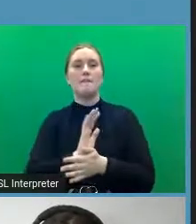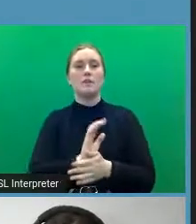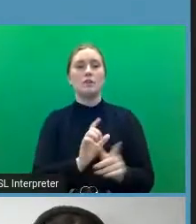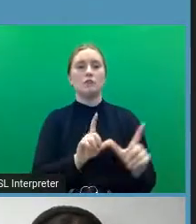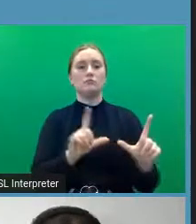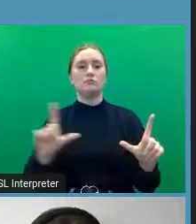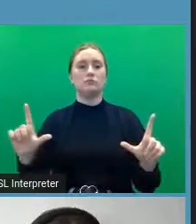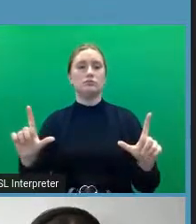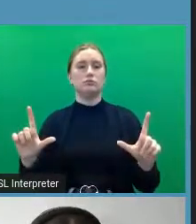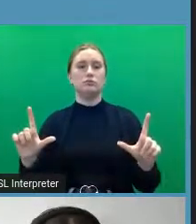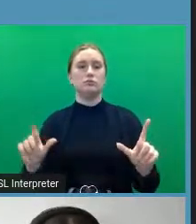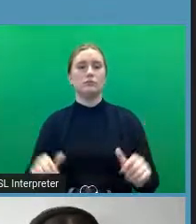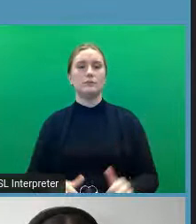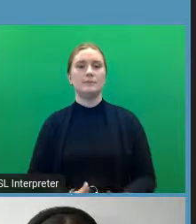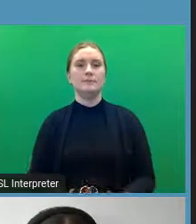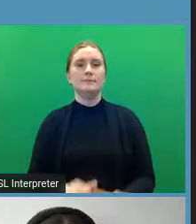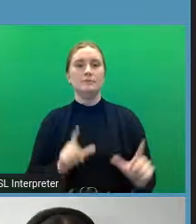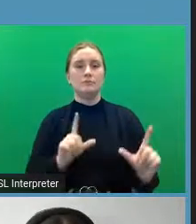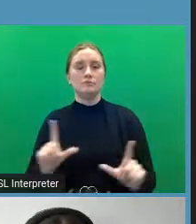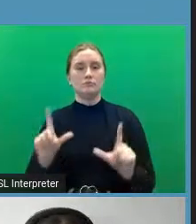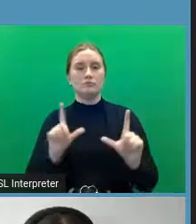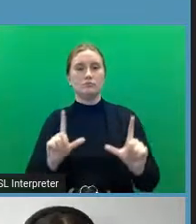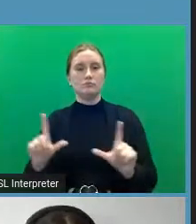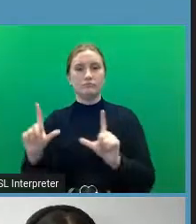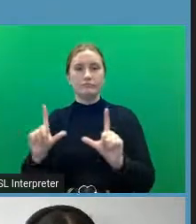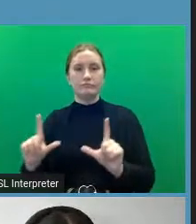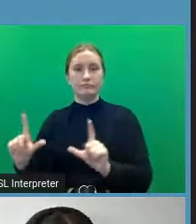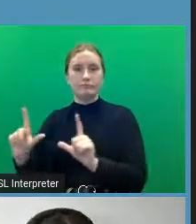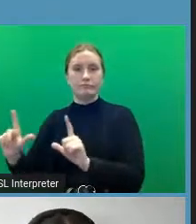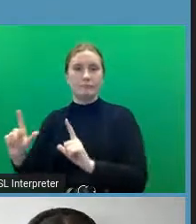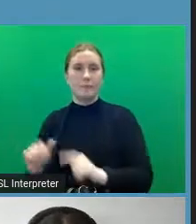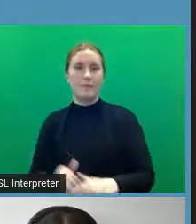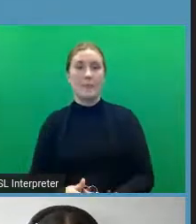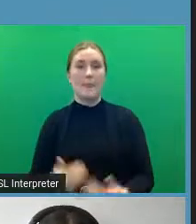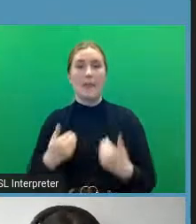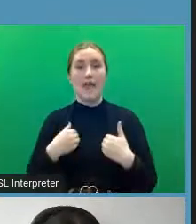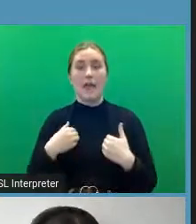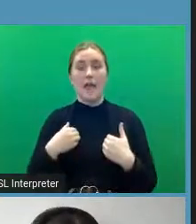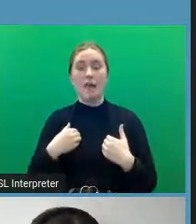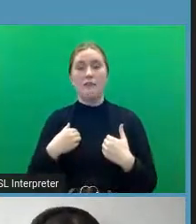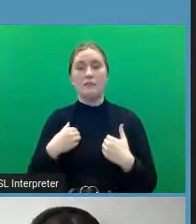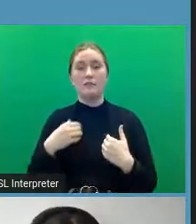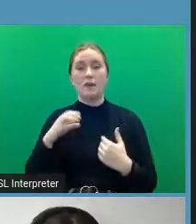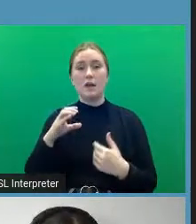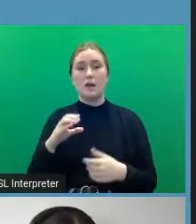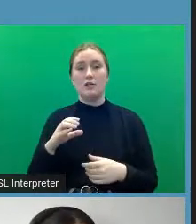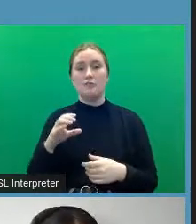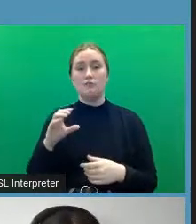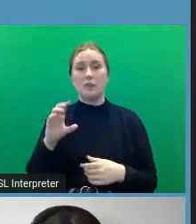CMHR, the Canada video that we showed a clip of, with open captions and ASL